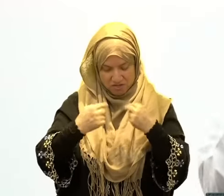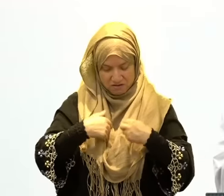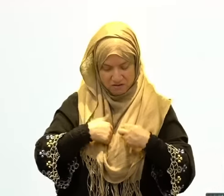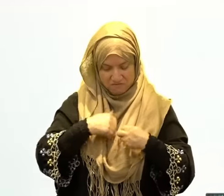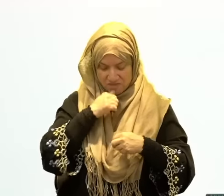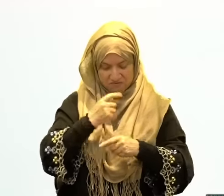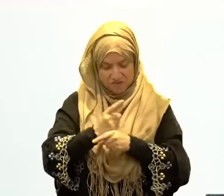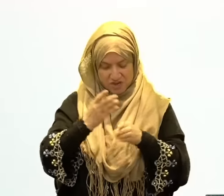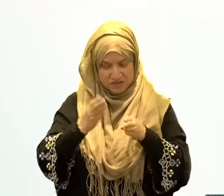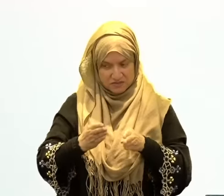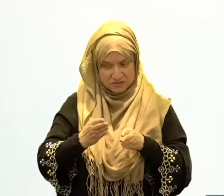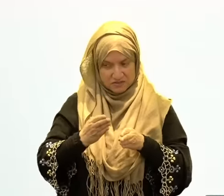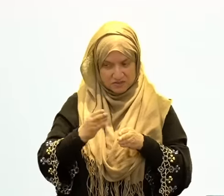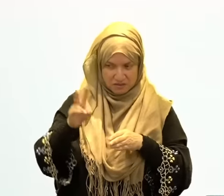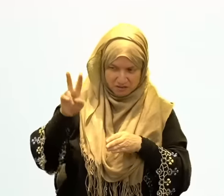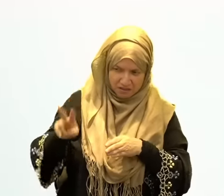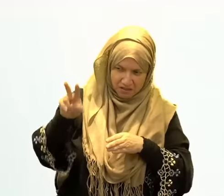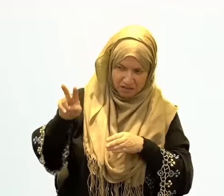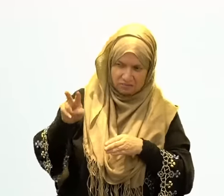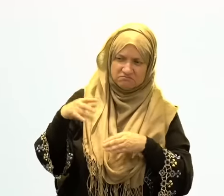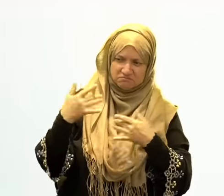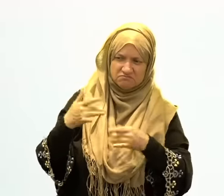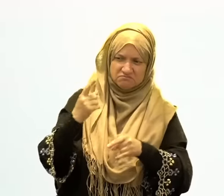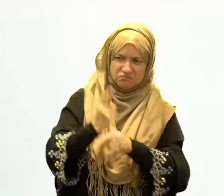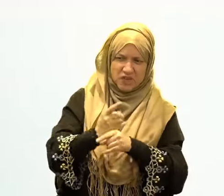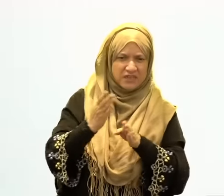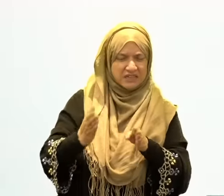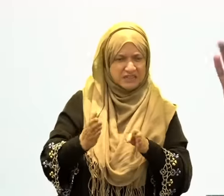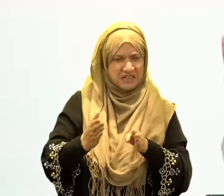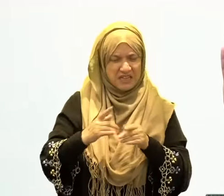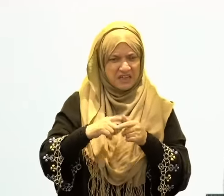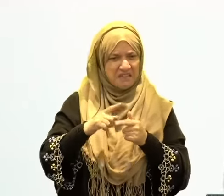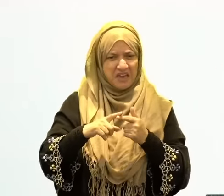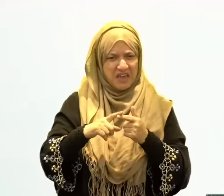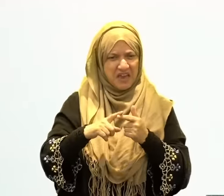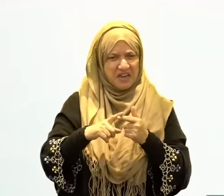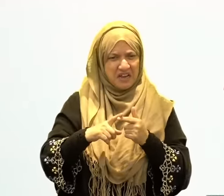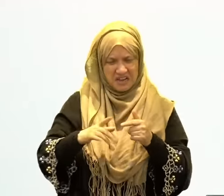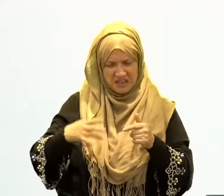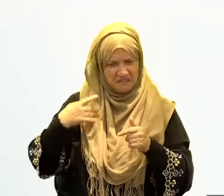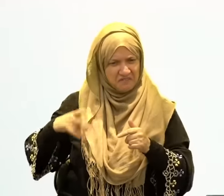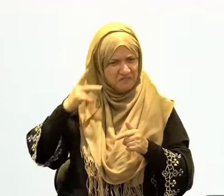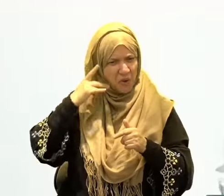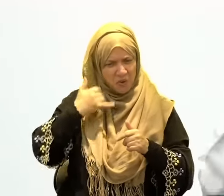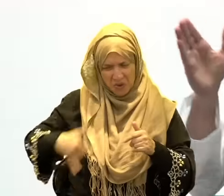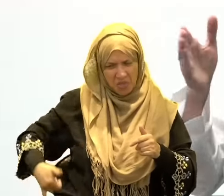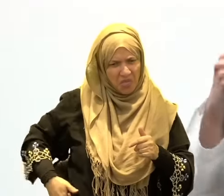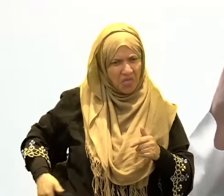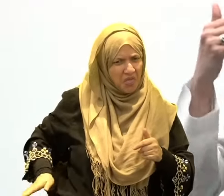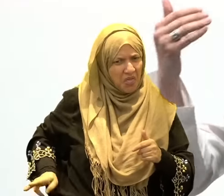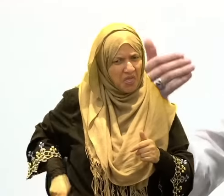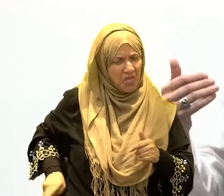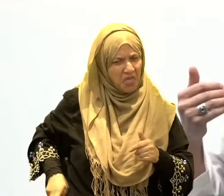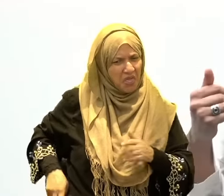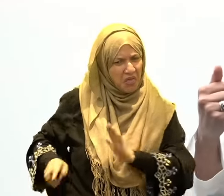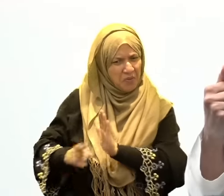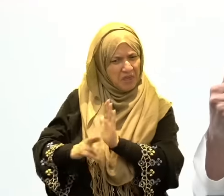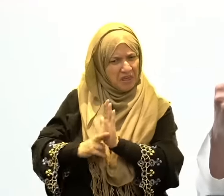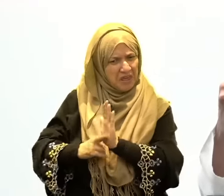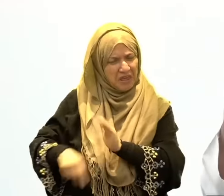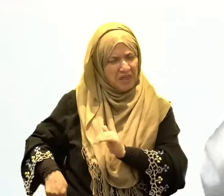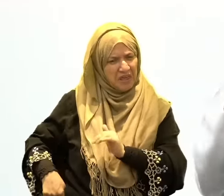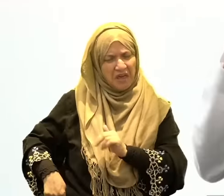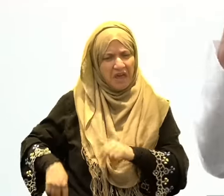to something, or no, we have to stop talking in a certain way, or, and I am who I am, right? And you might see your uncle,